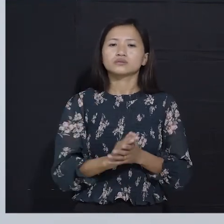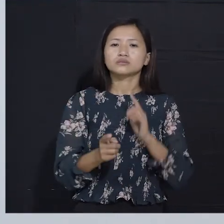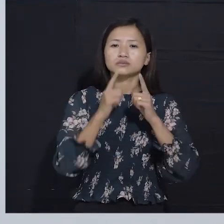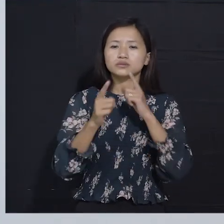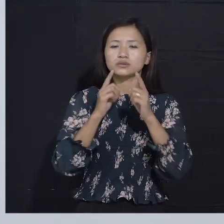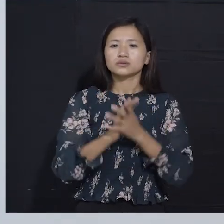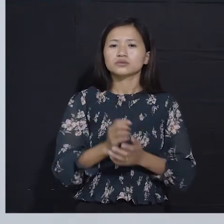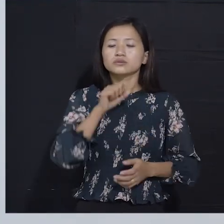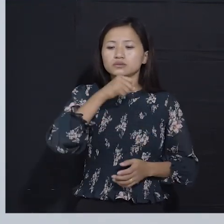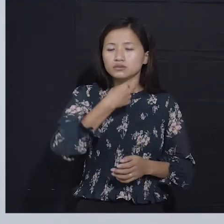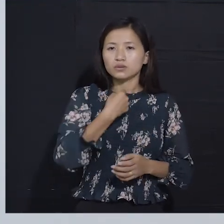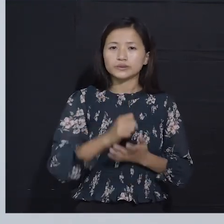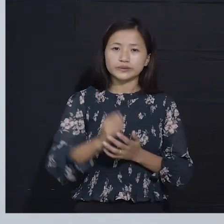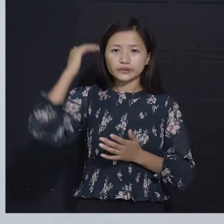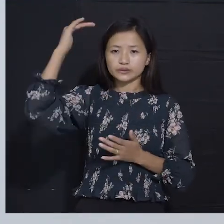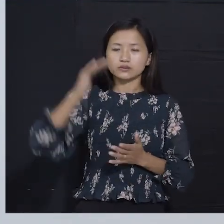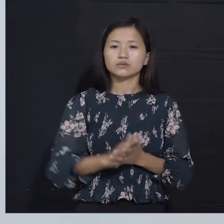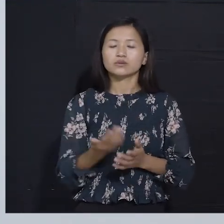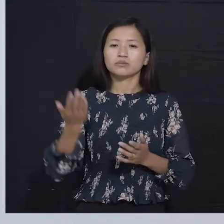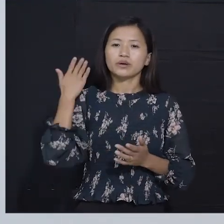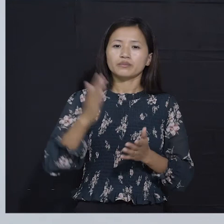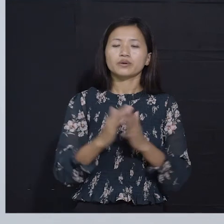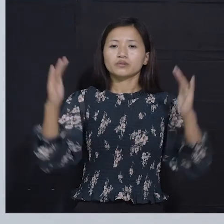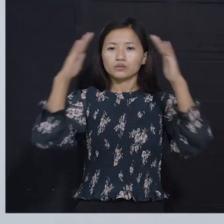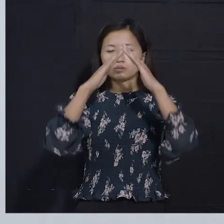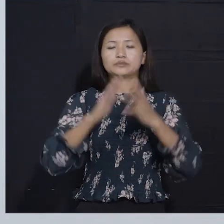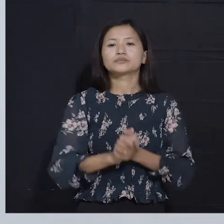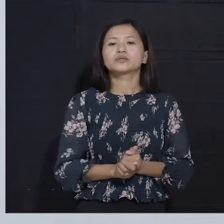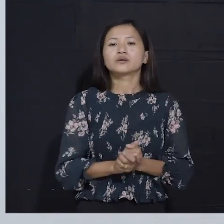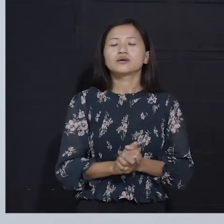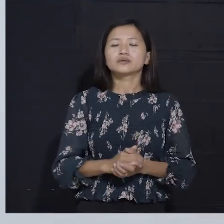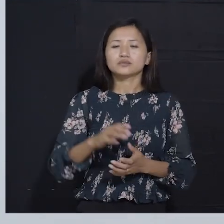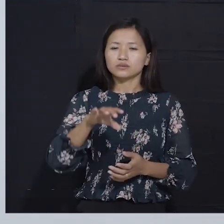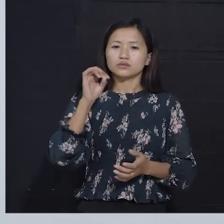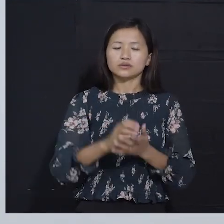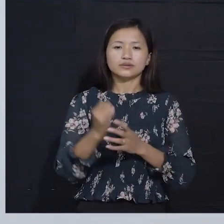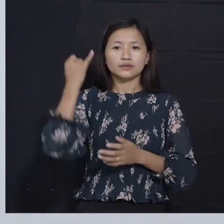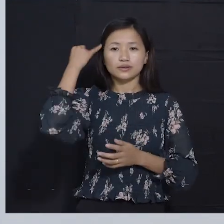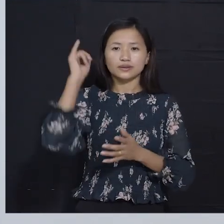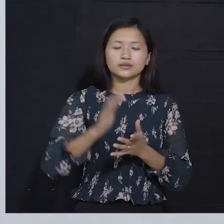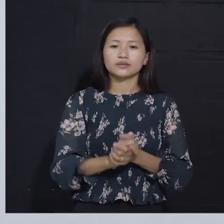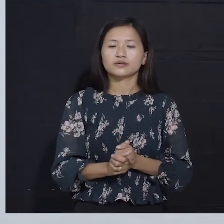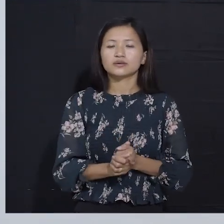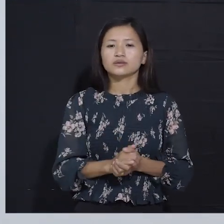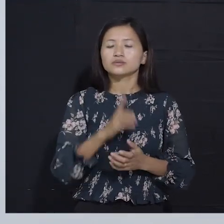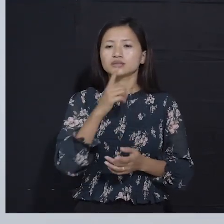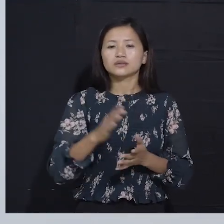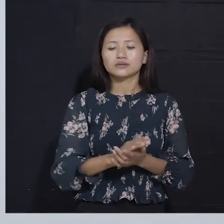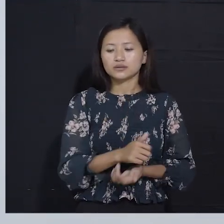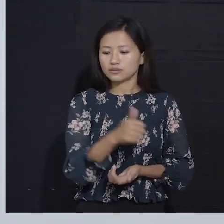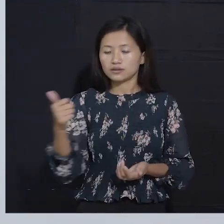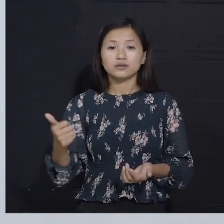to the elders when he go back home, because they might not like it. But he got an idea. He decided to tell the